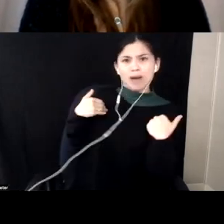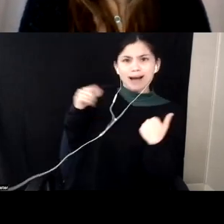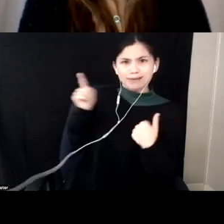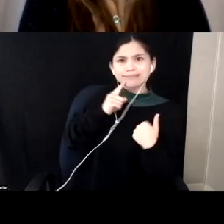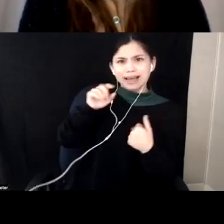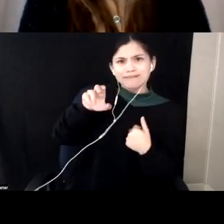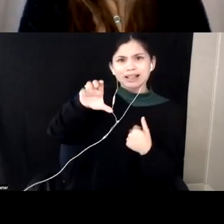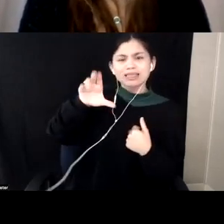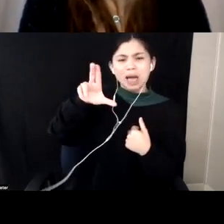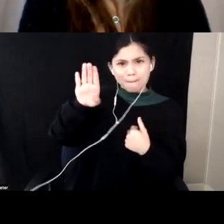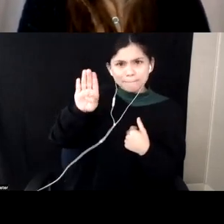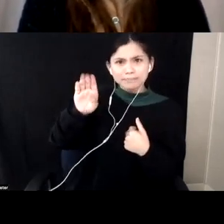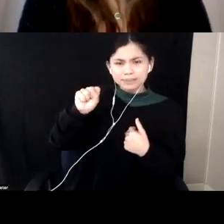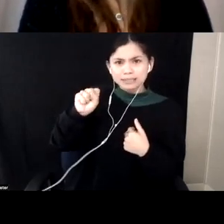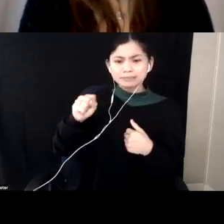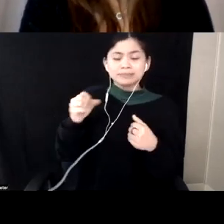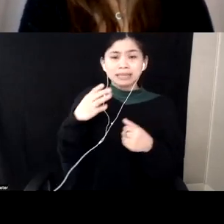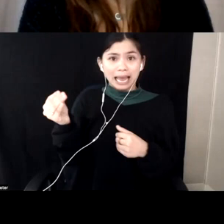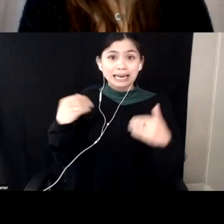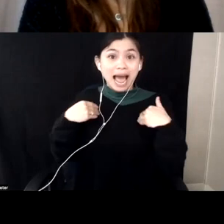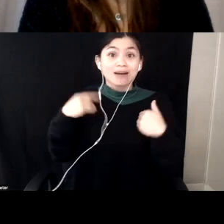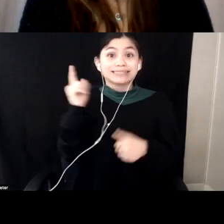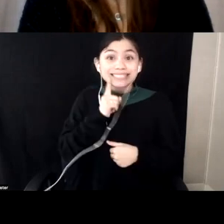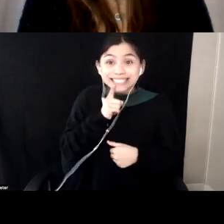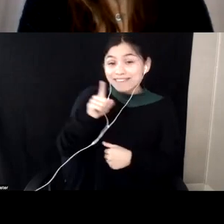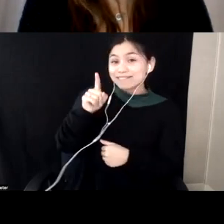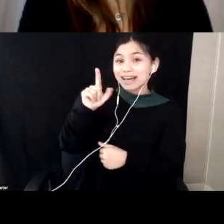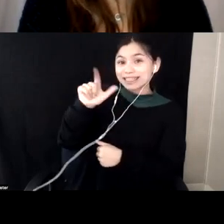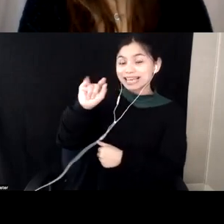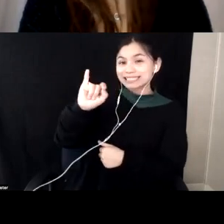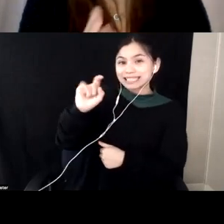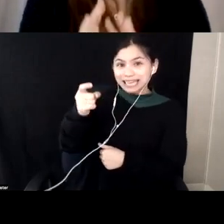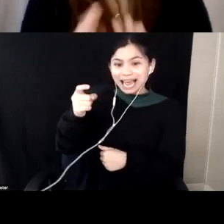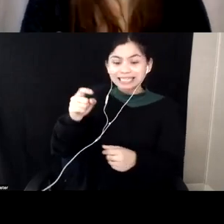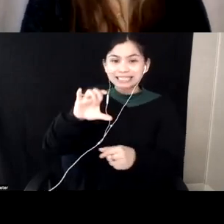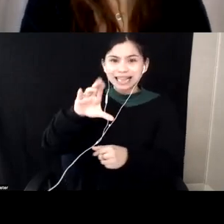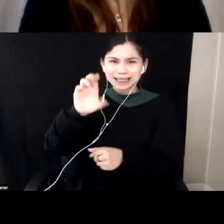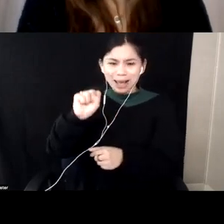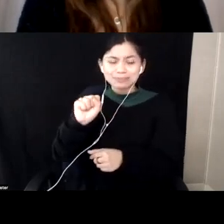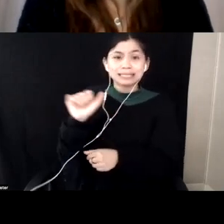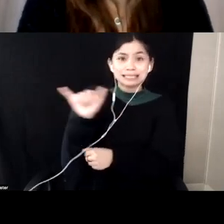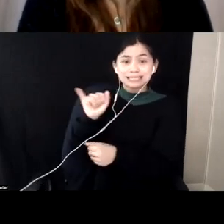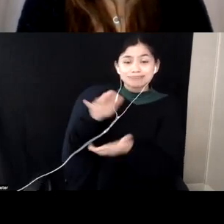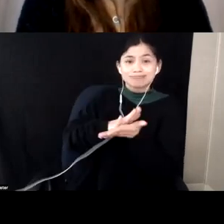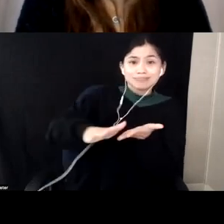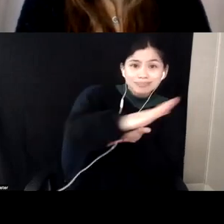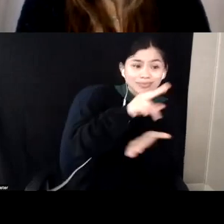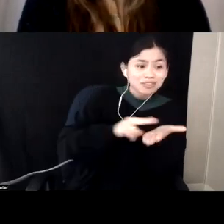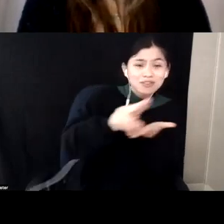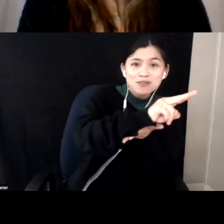they have a lot of deaf Latinx clubs in high schools and colleges now, which is absolutely